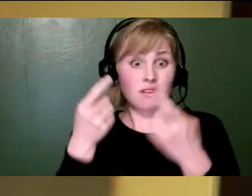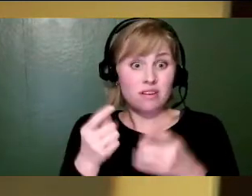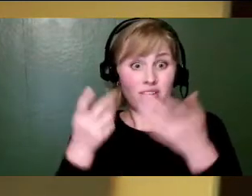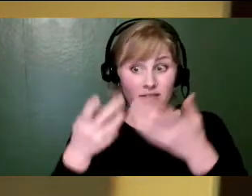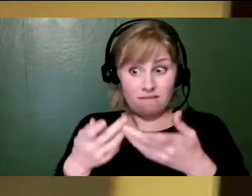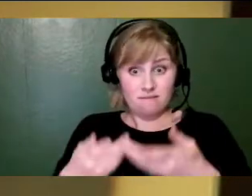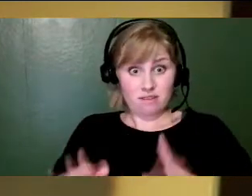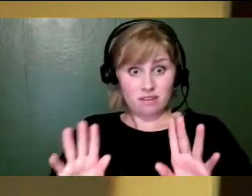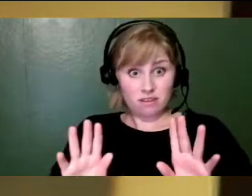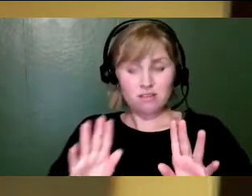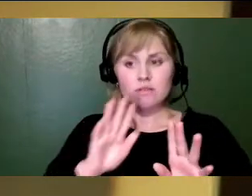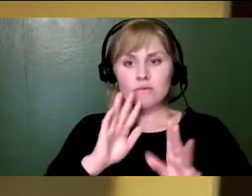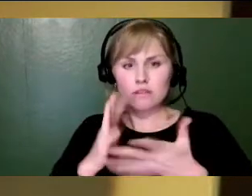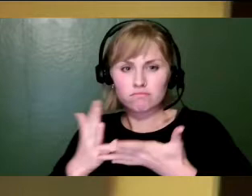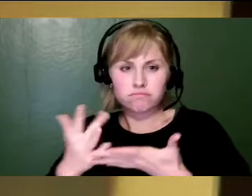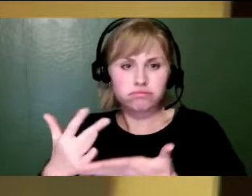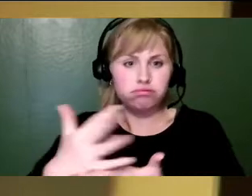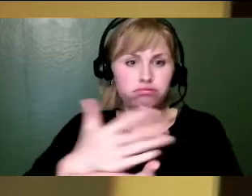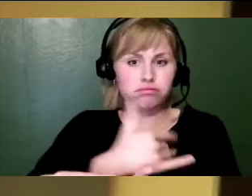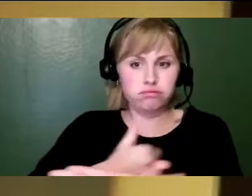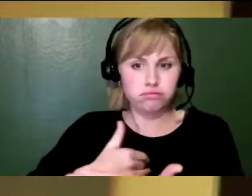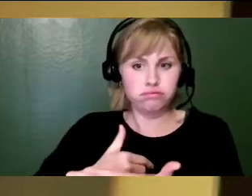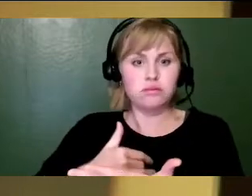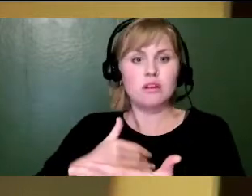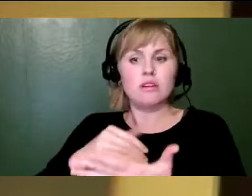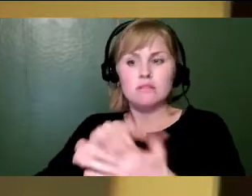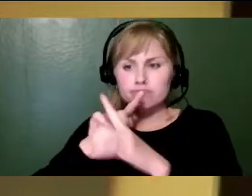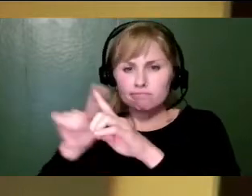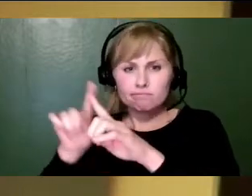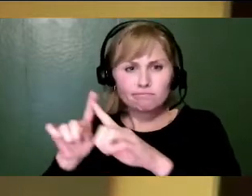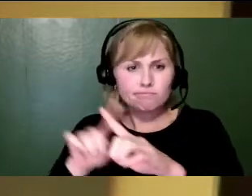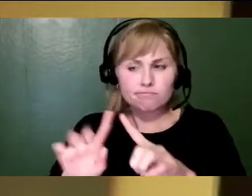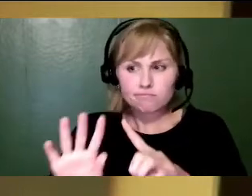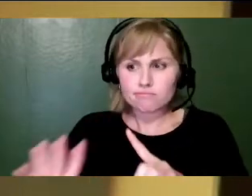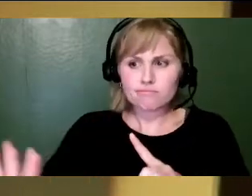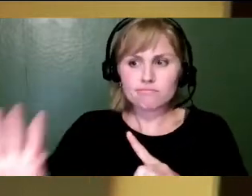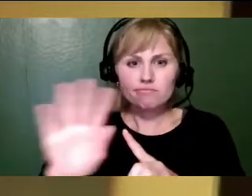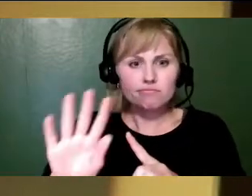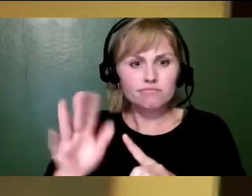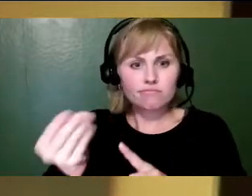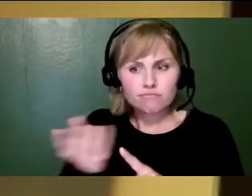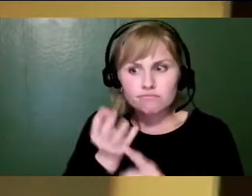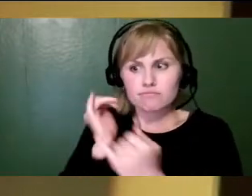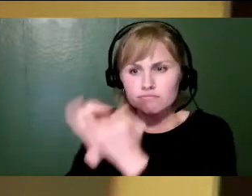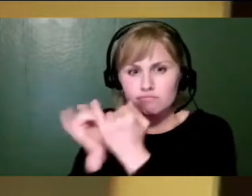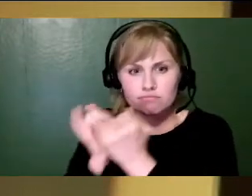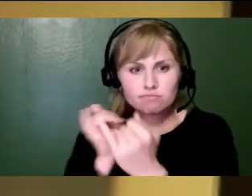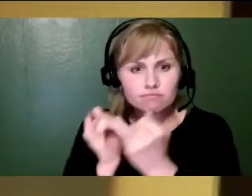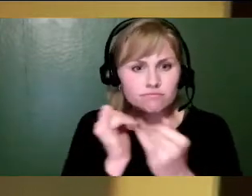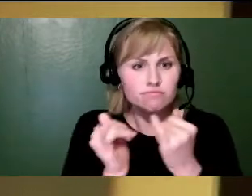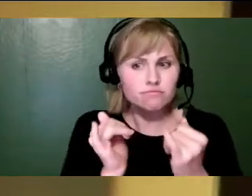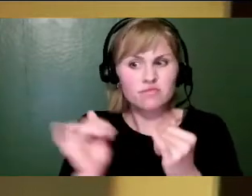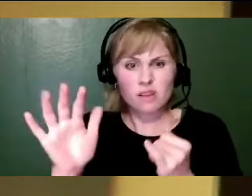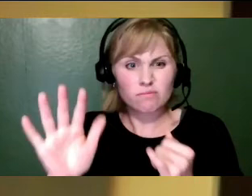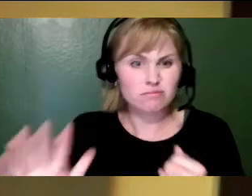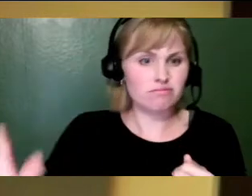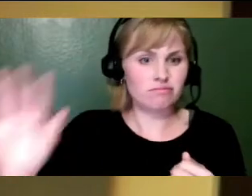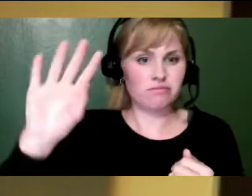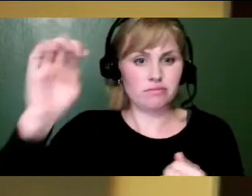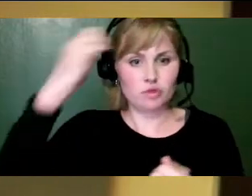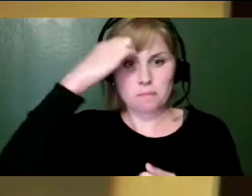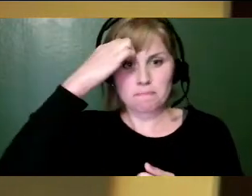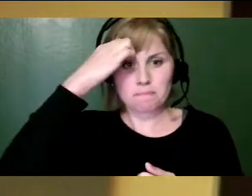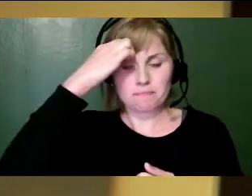500 interviews in 54 countries, from the Atlantic Ocean to the steppes of Central Asia. The project